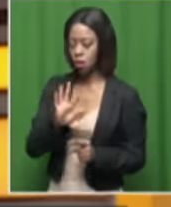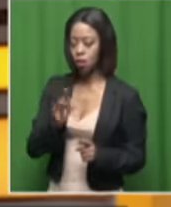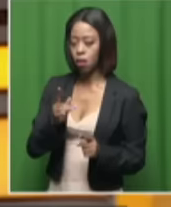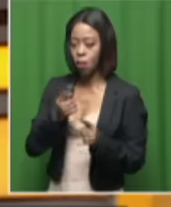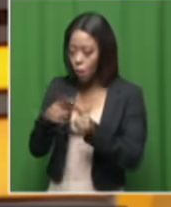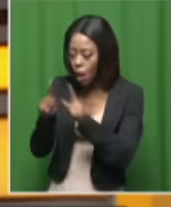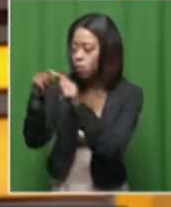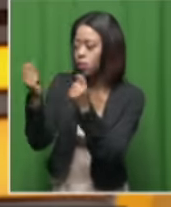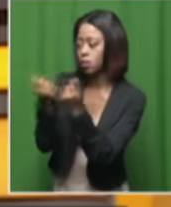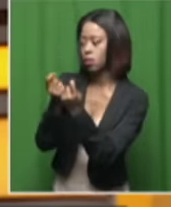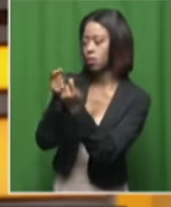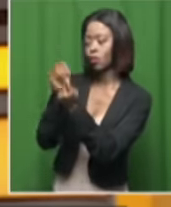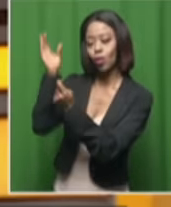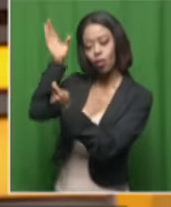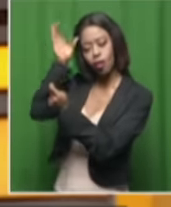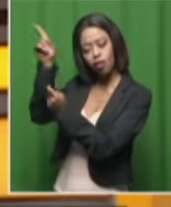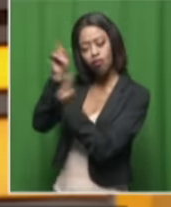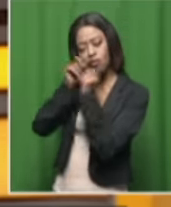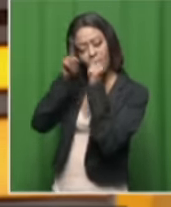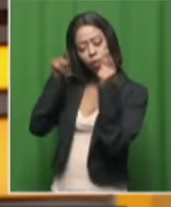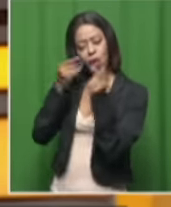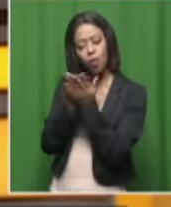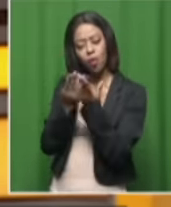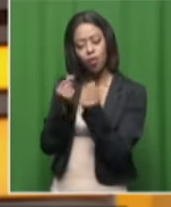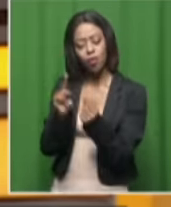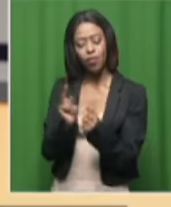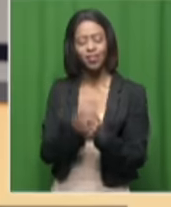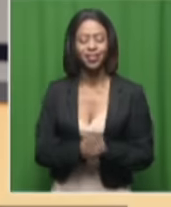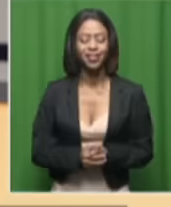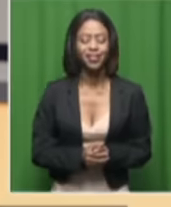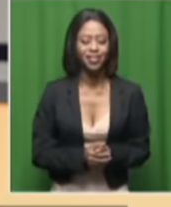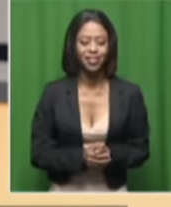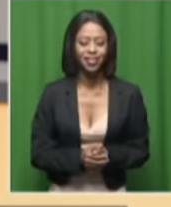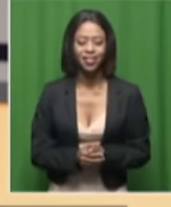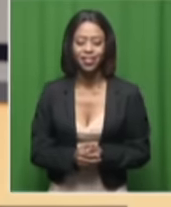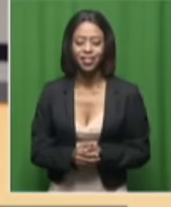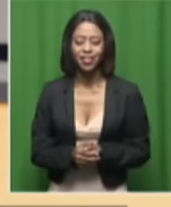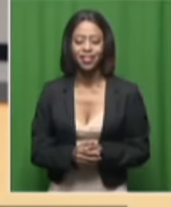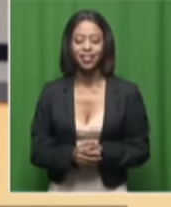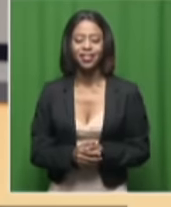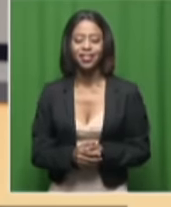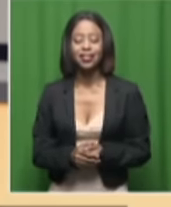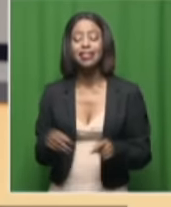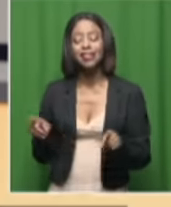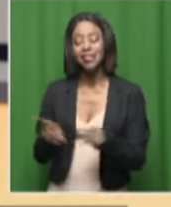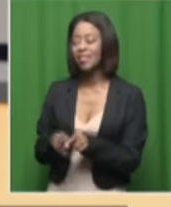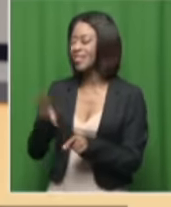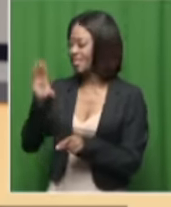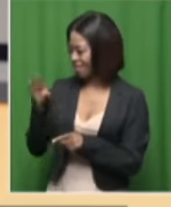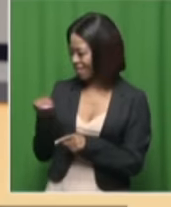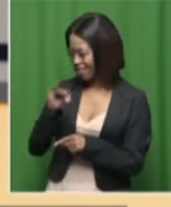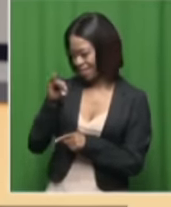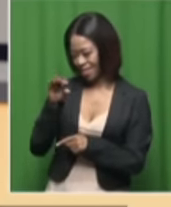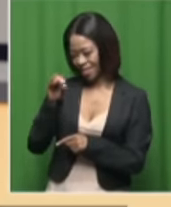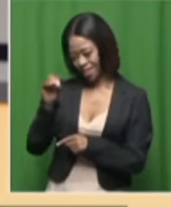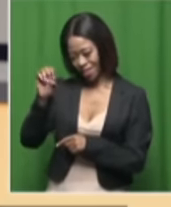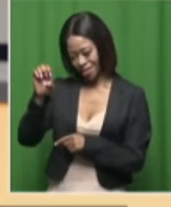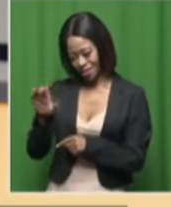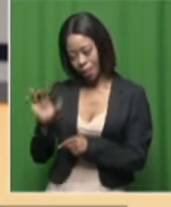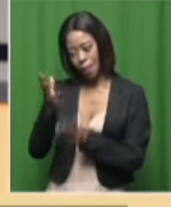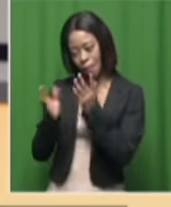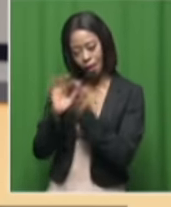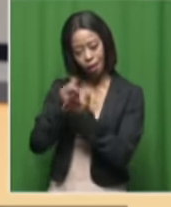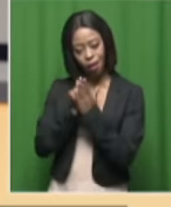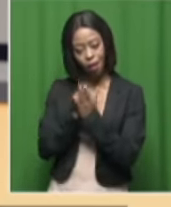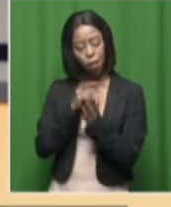us, and he knows what we are able to do. So, yeah. And maybe, Coach, let me put you on the spot a little. Maybe you can help me out, because